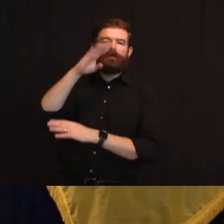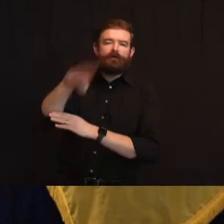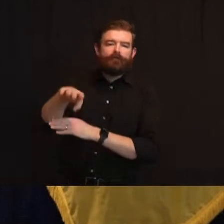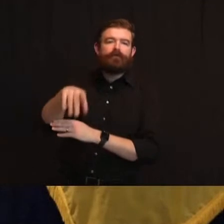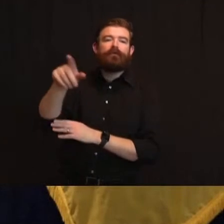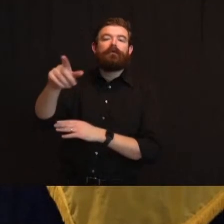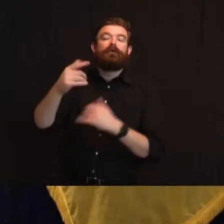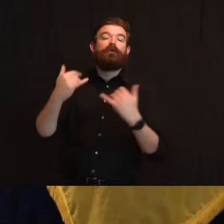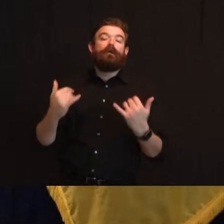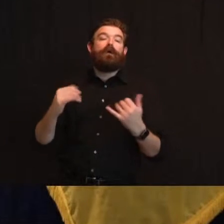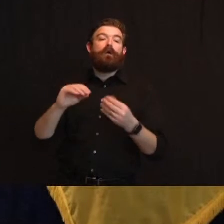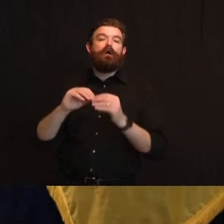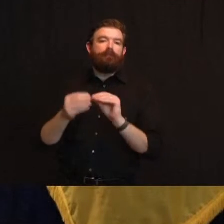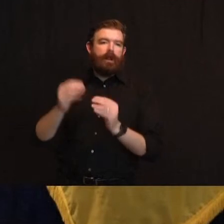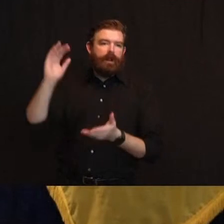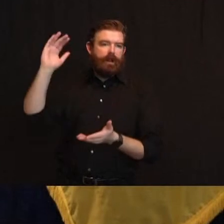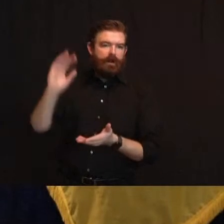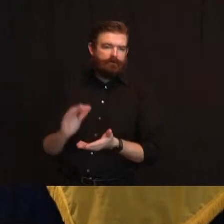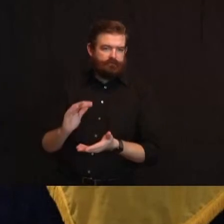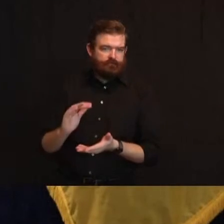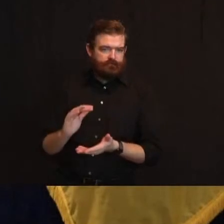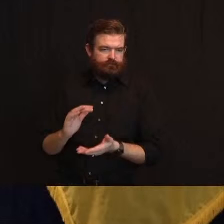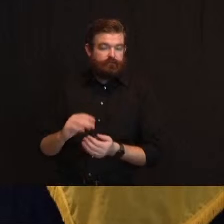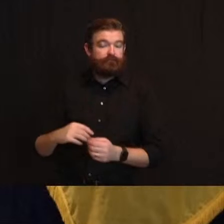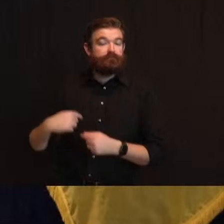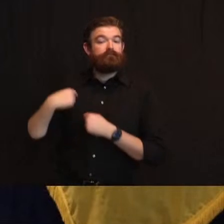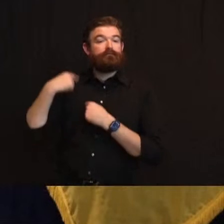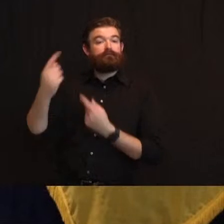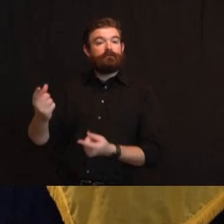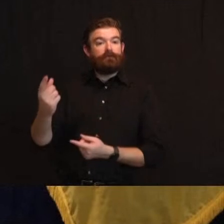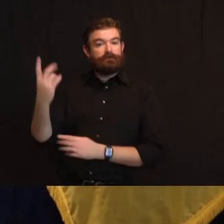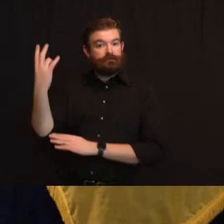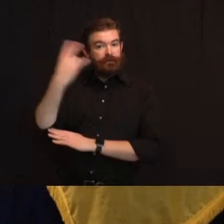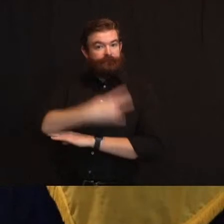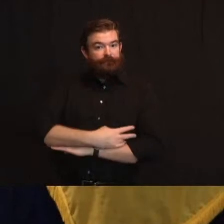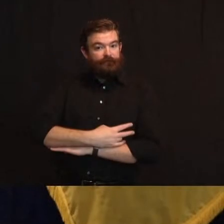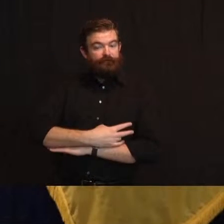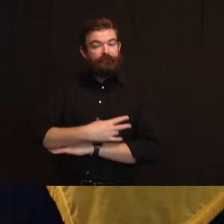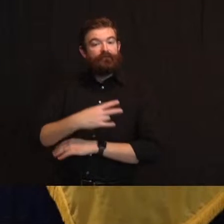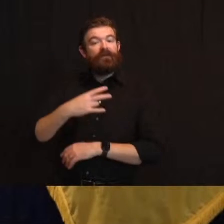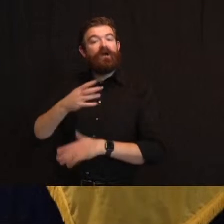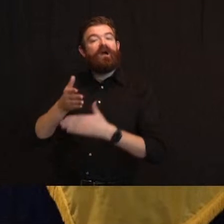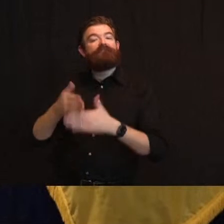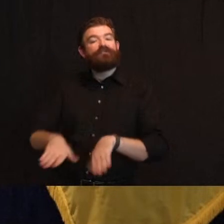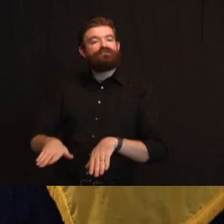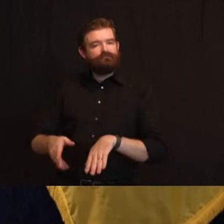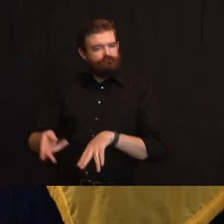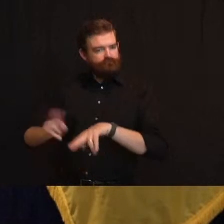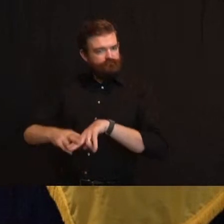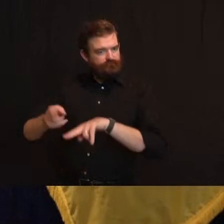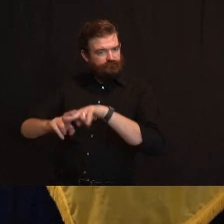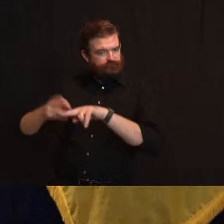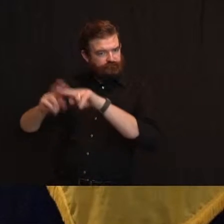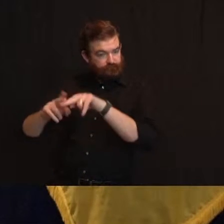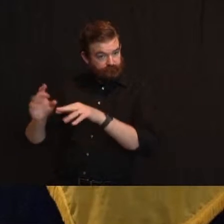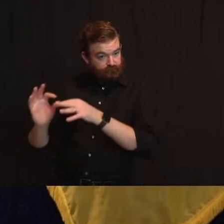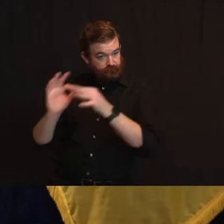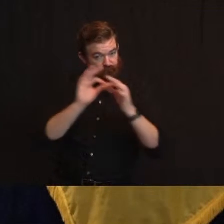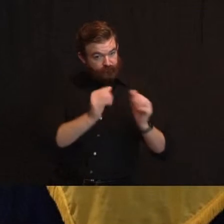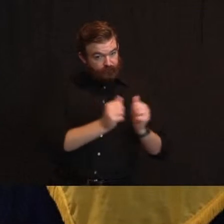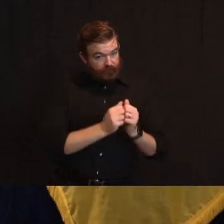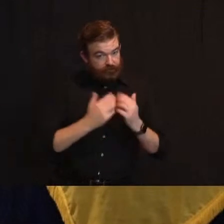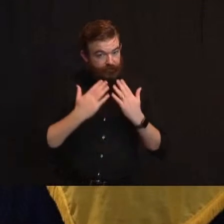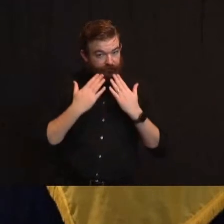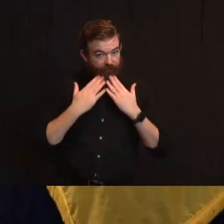7-day average this week, is that directly linked to Thanksgiving, or can you folks say that's directly linked to Thanksgiving? And has the increase sparked